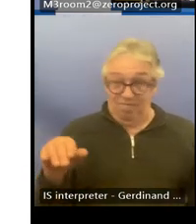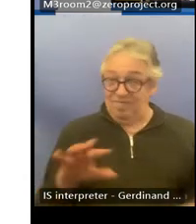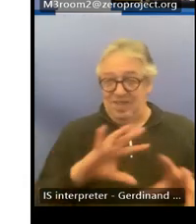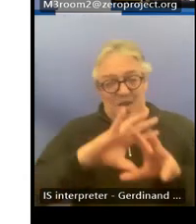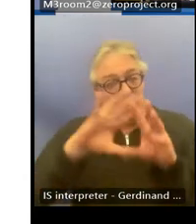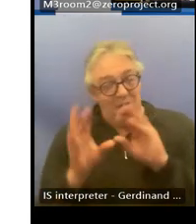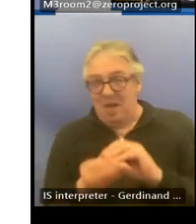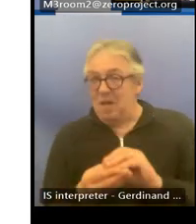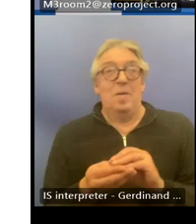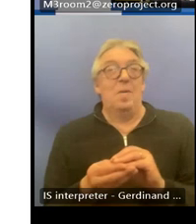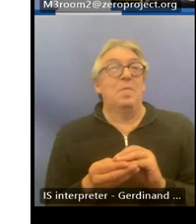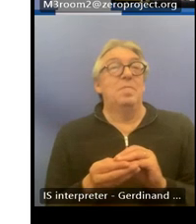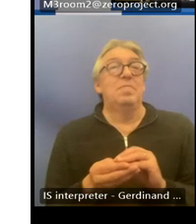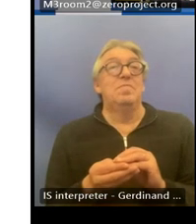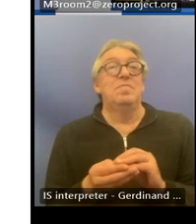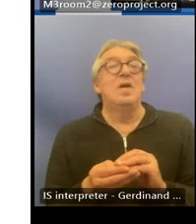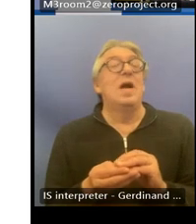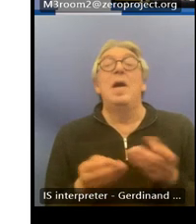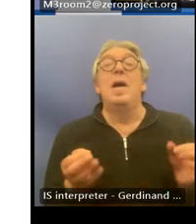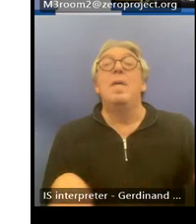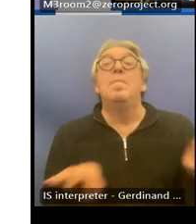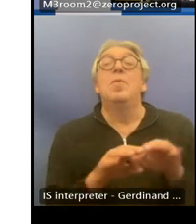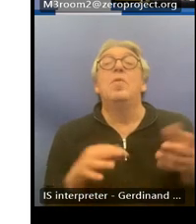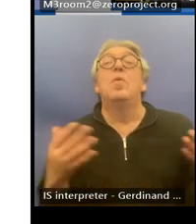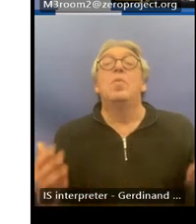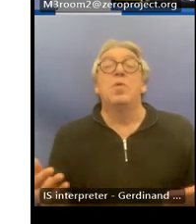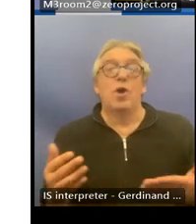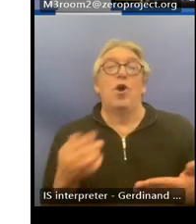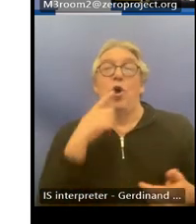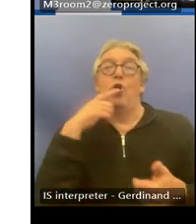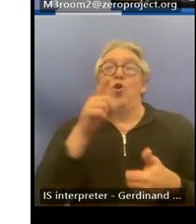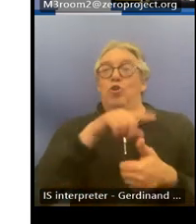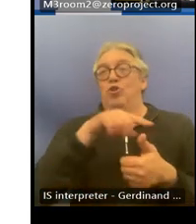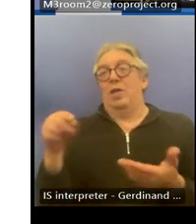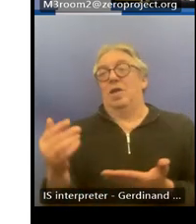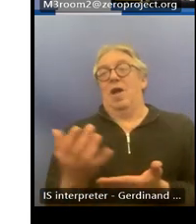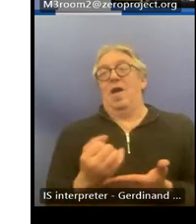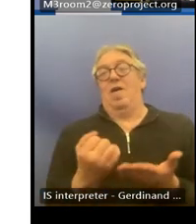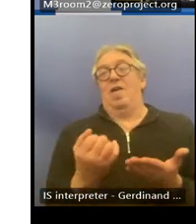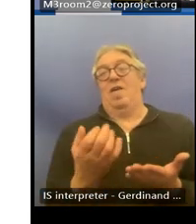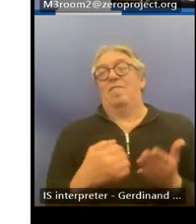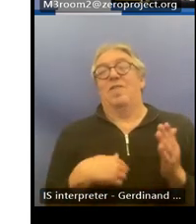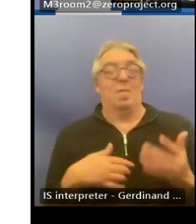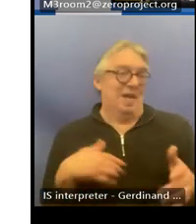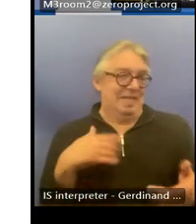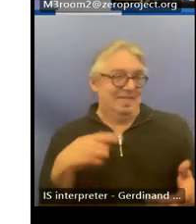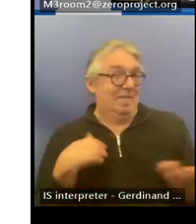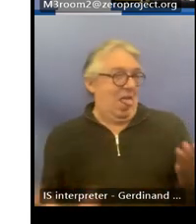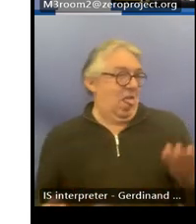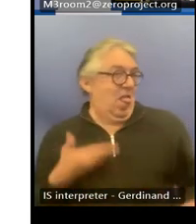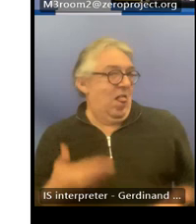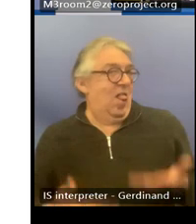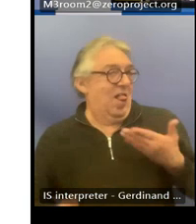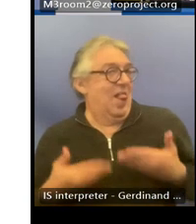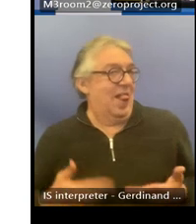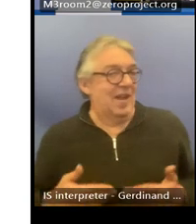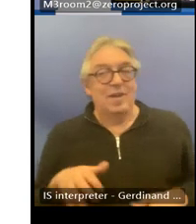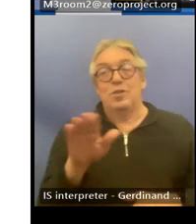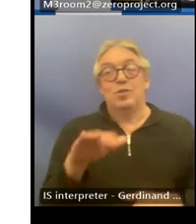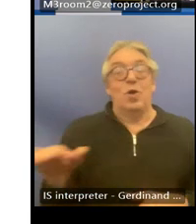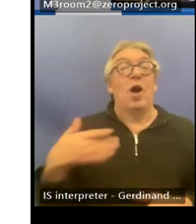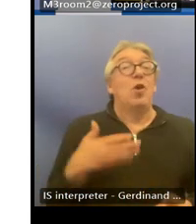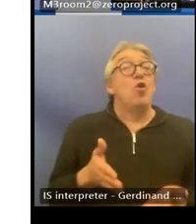is very important to all of us, and data privacy is something that we really struggle to keep in for children with disabilities.